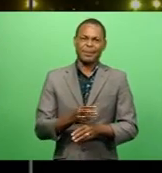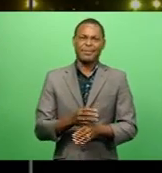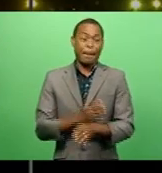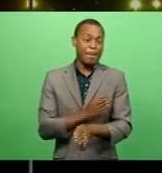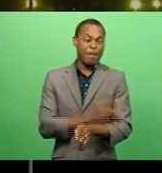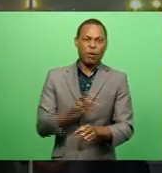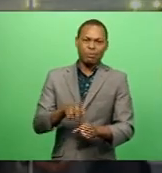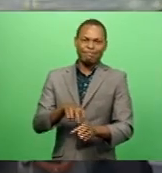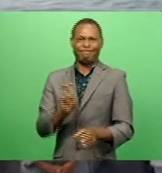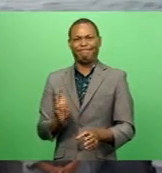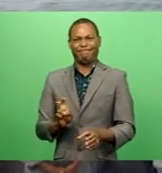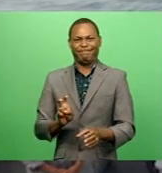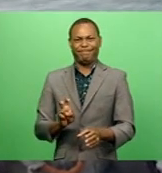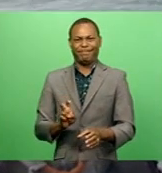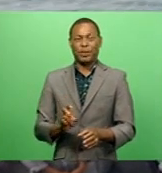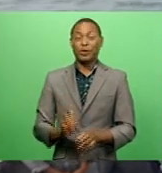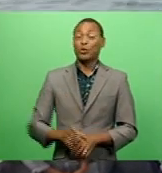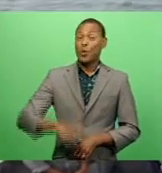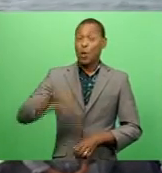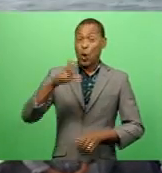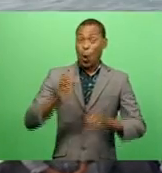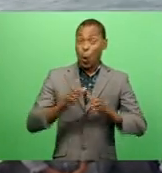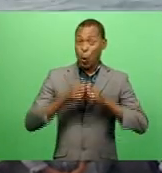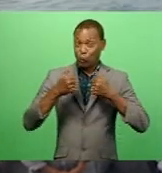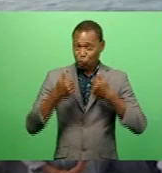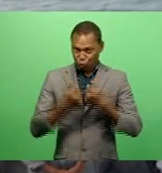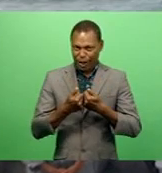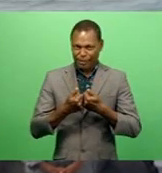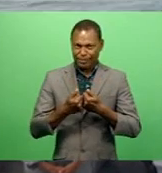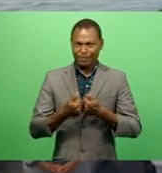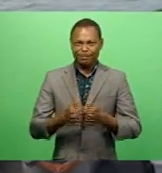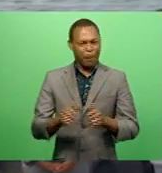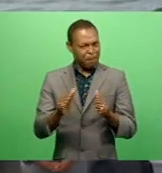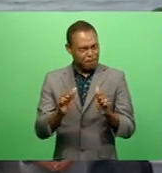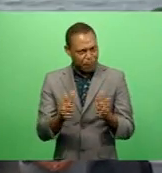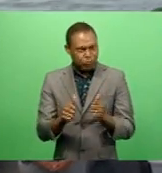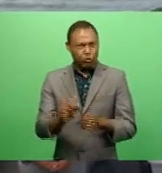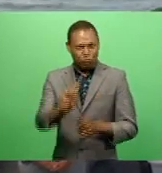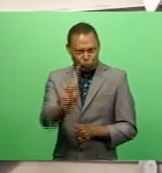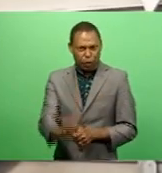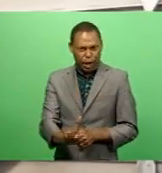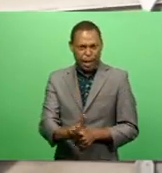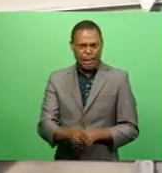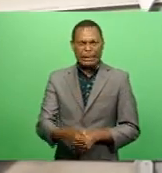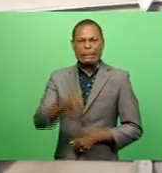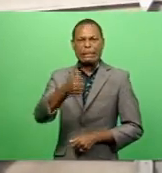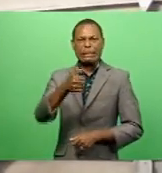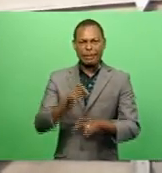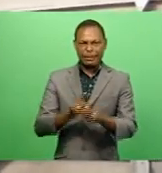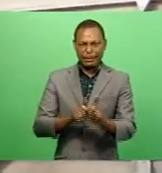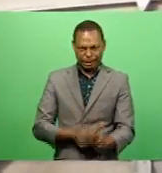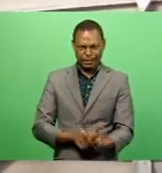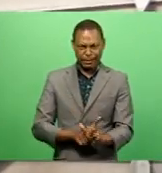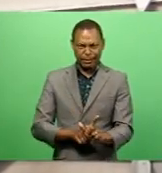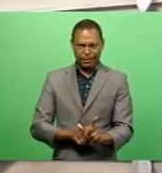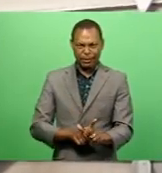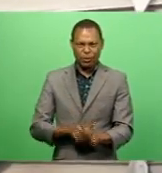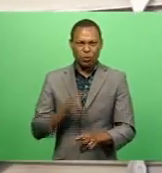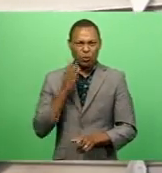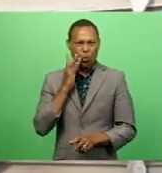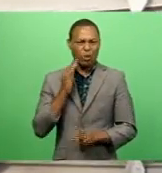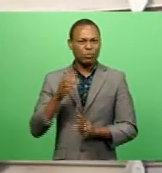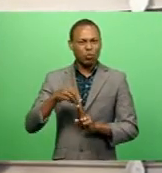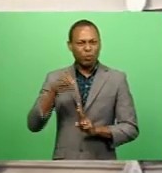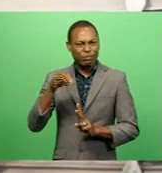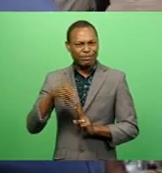post. Now, Poto's contract as RFMF commander officially expires today after almost 6 years from his initial date